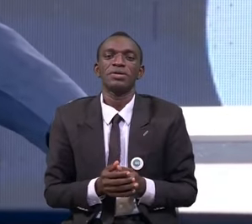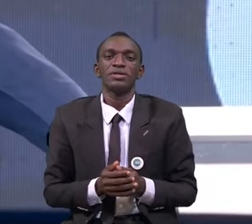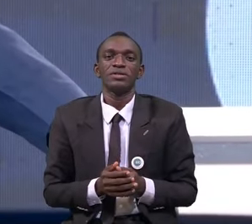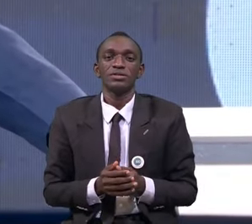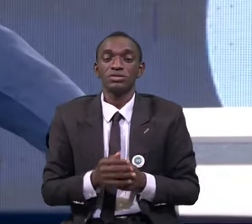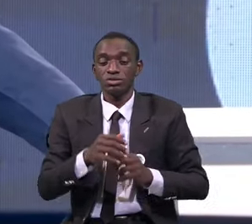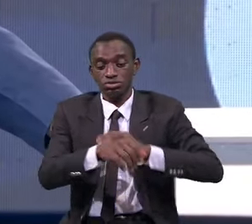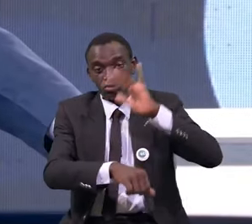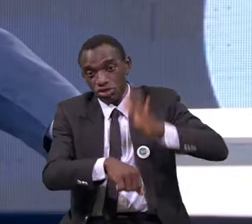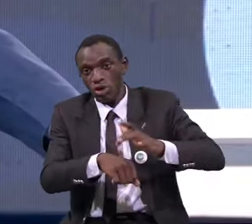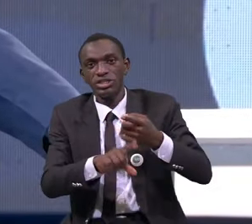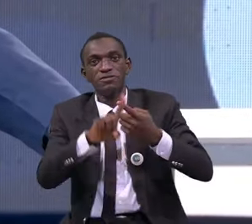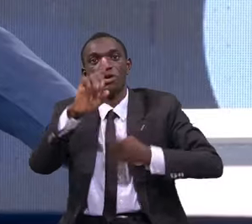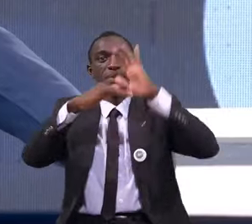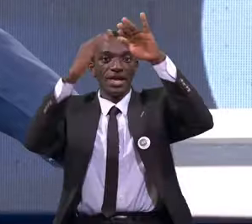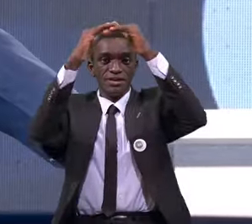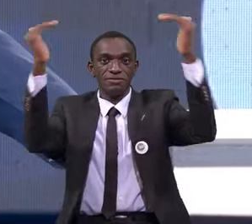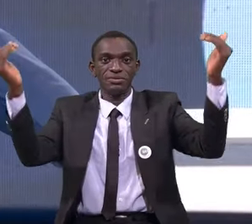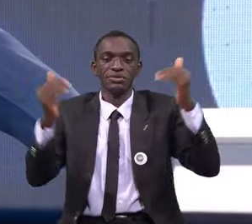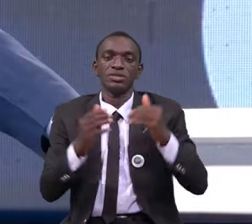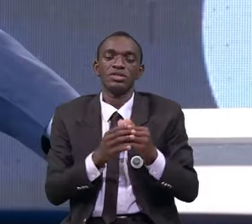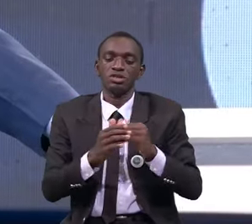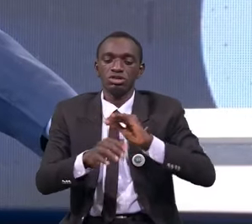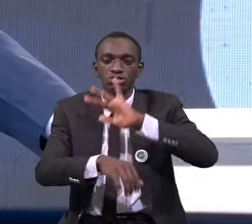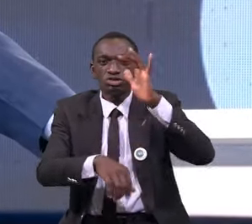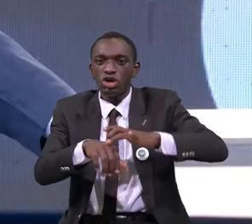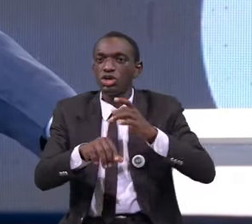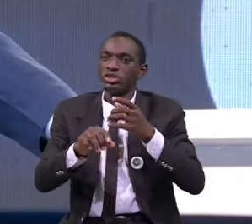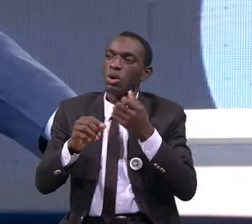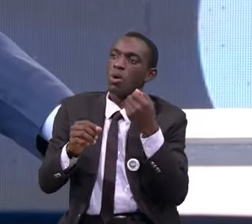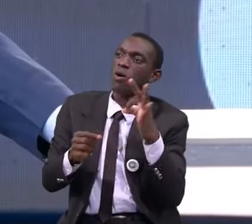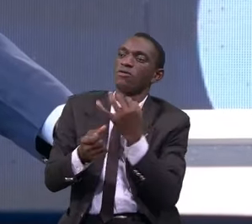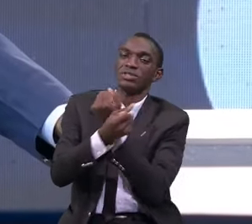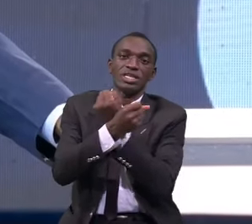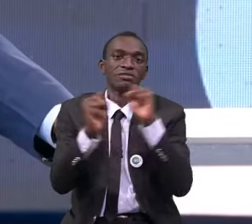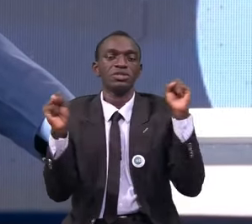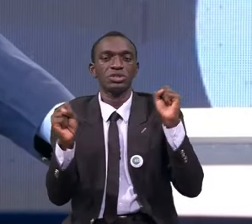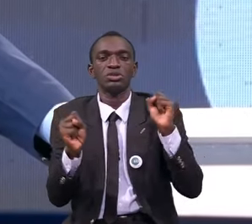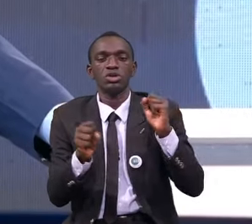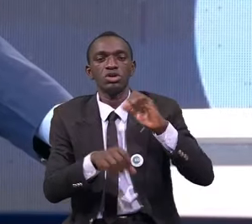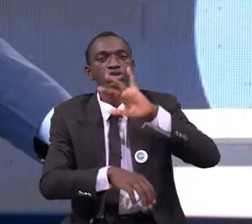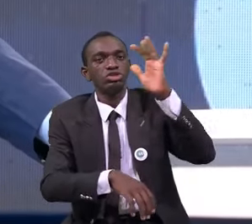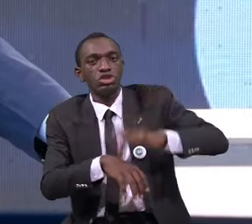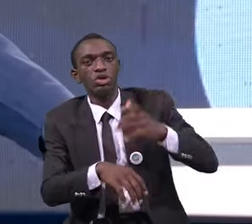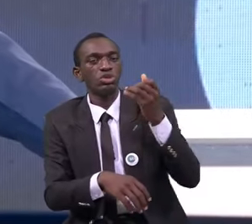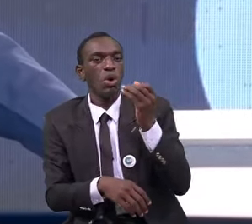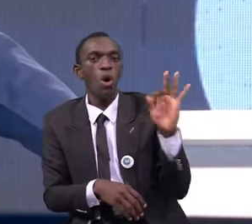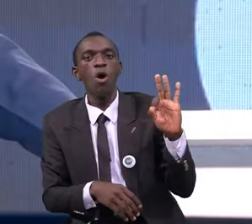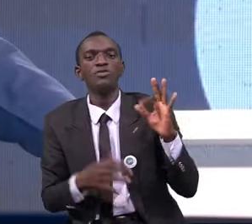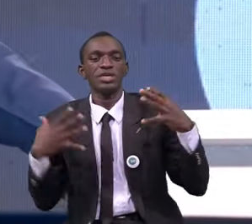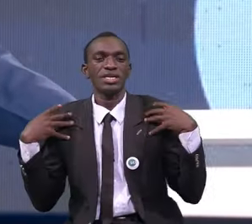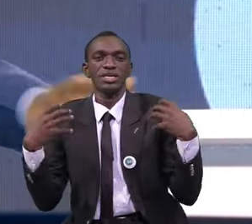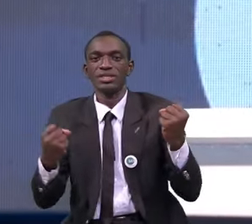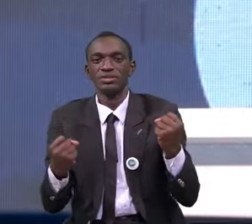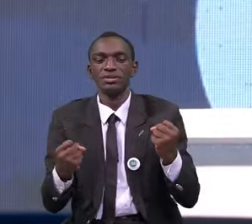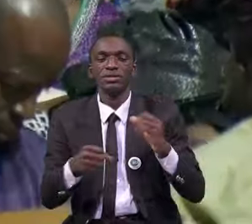Touch from heaven. Touch of salvation. Touch of healing. Touch